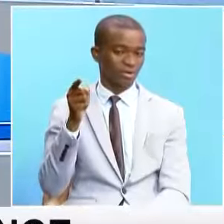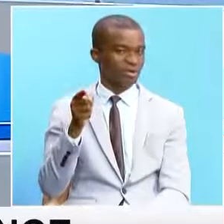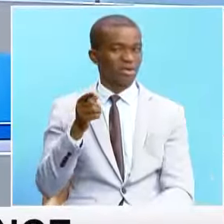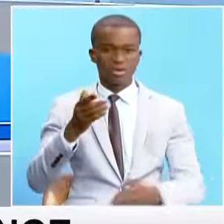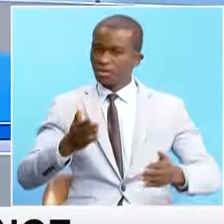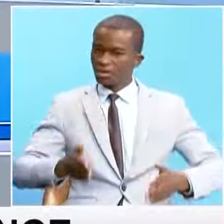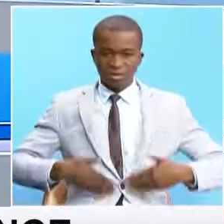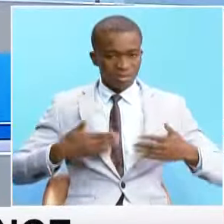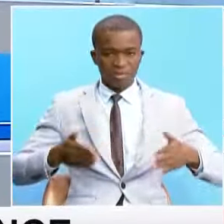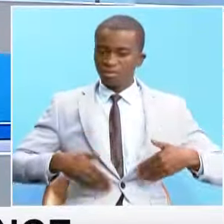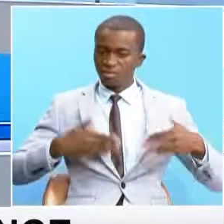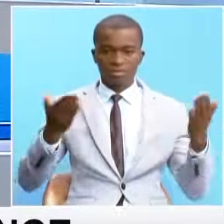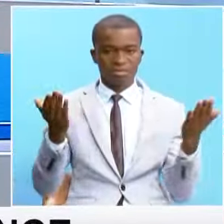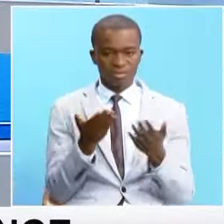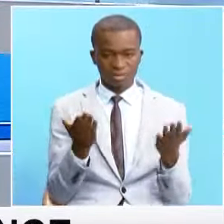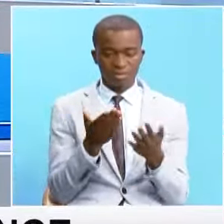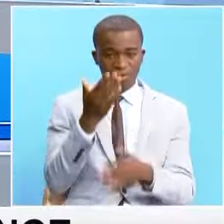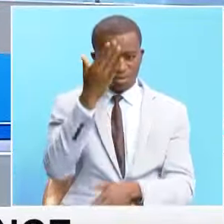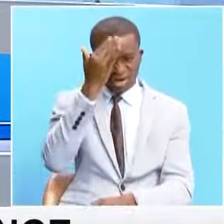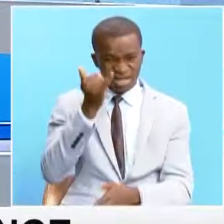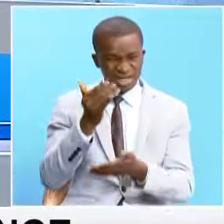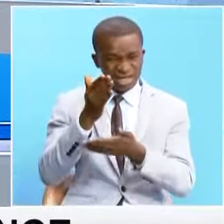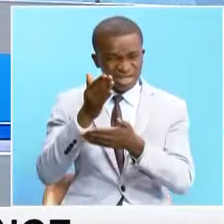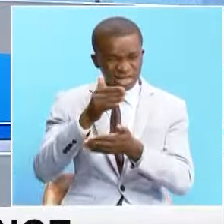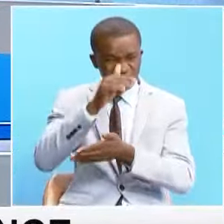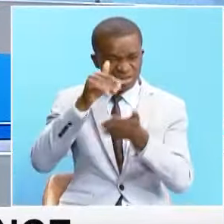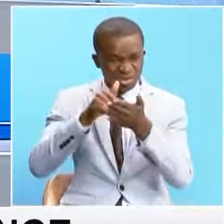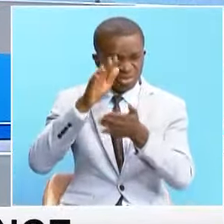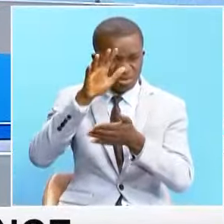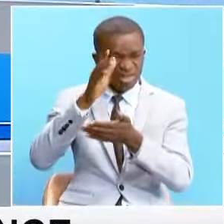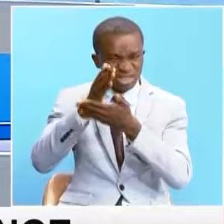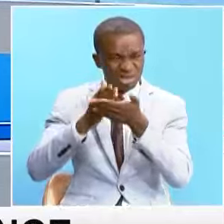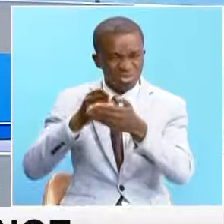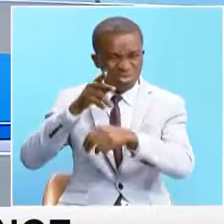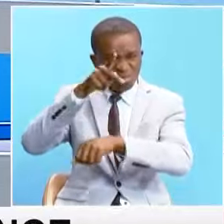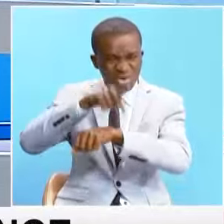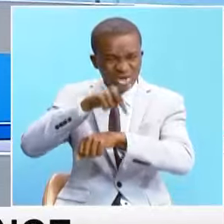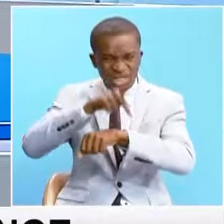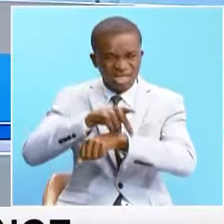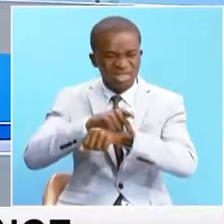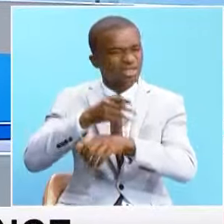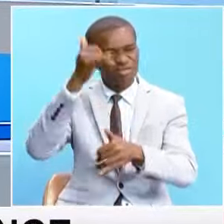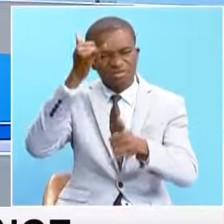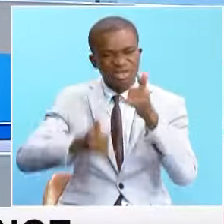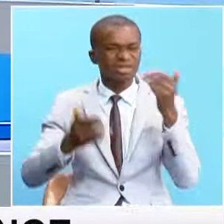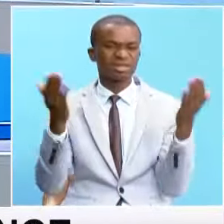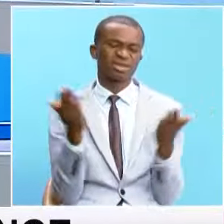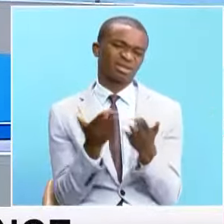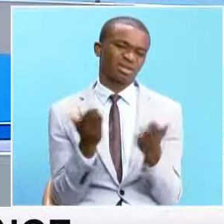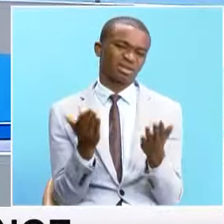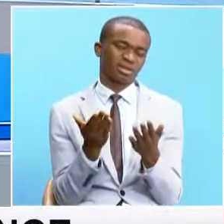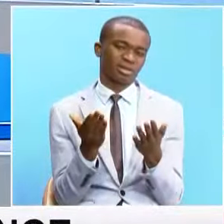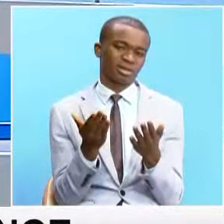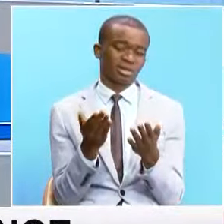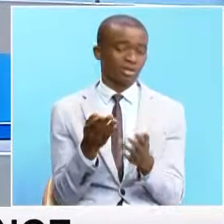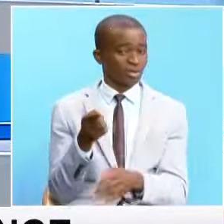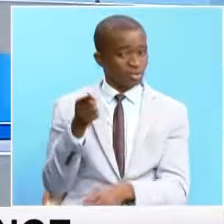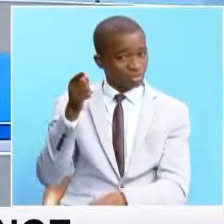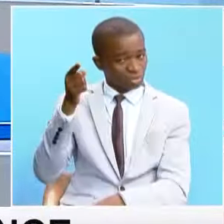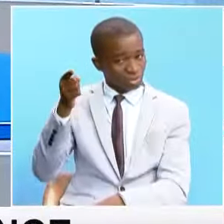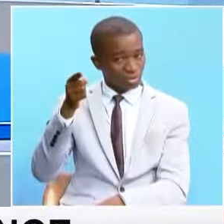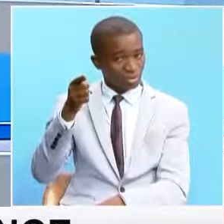displeasure over some stalled projects in the province. Dr. Mwanakampwe says lack of monitoring and evaluation in the province has led